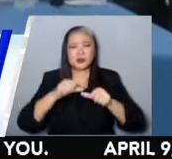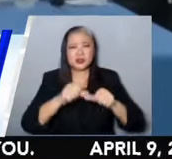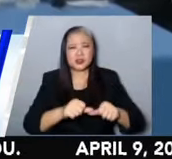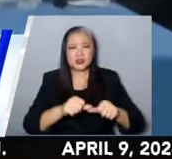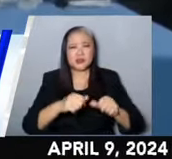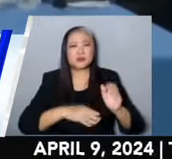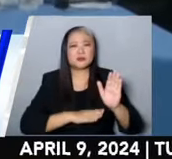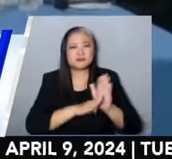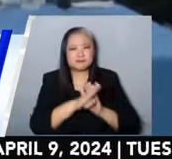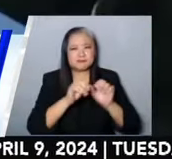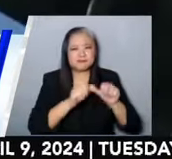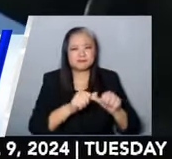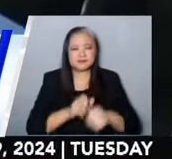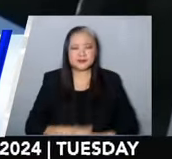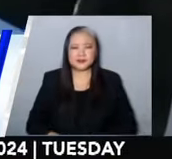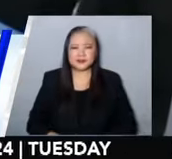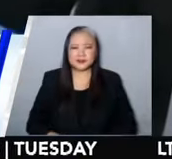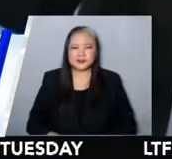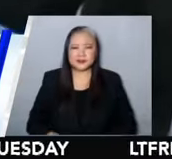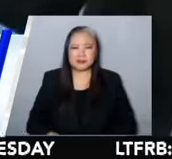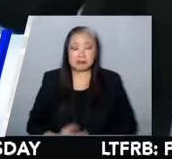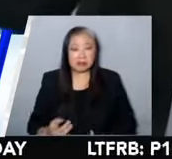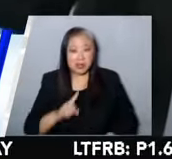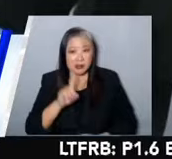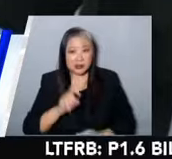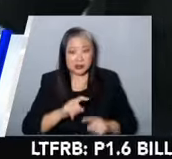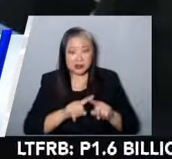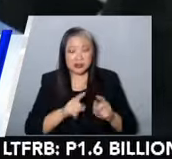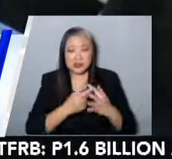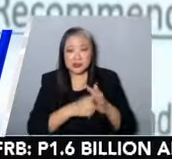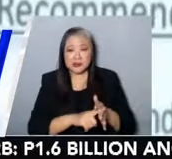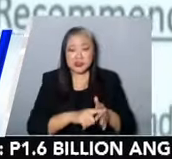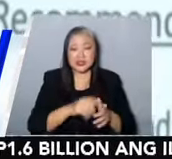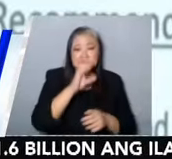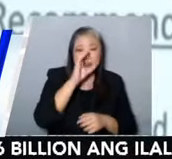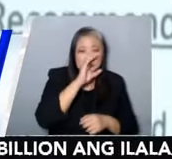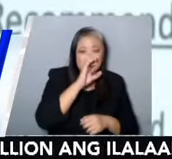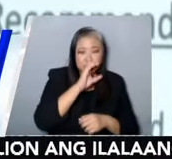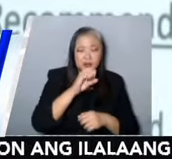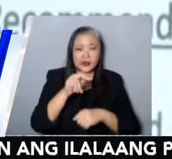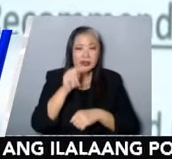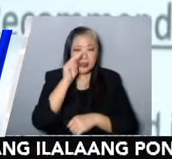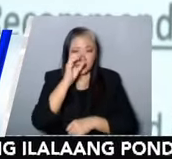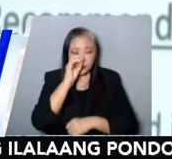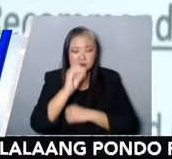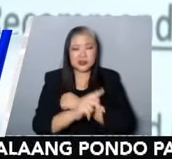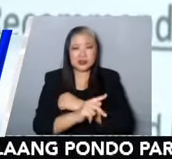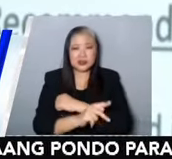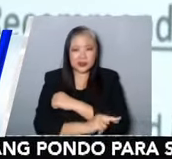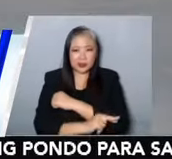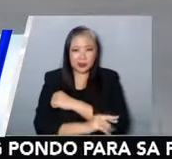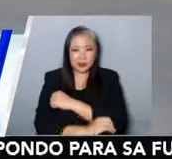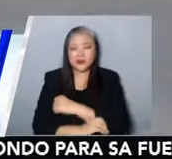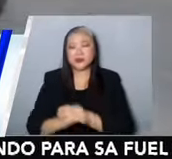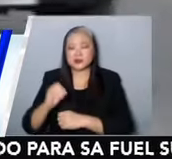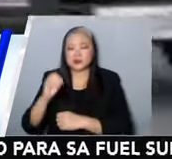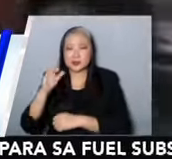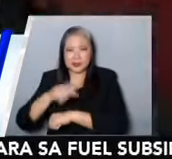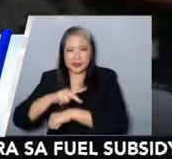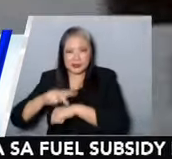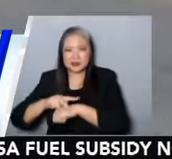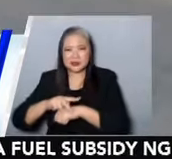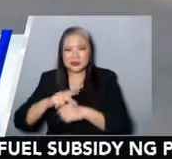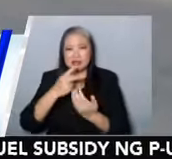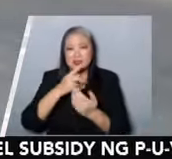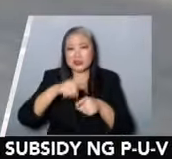sa pagsimula ng operasyon ng Cebu Negros Panay Backbone Project. Matatapos na ba ang perwisyong dulot ng kakulangan ng